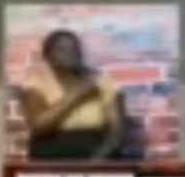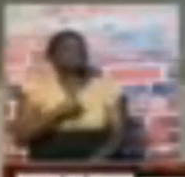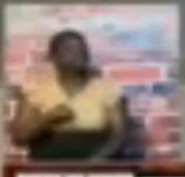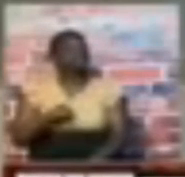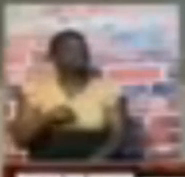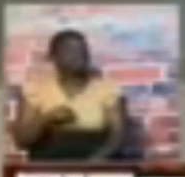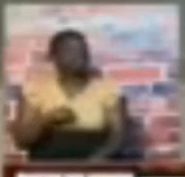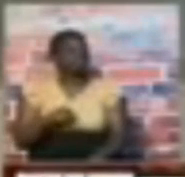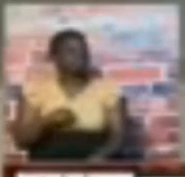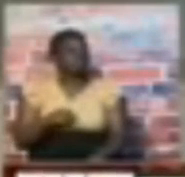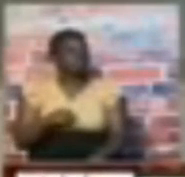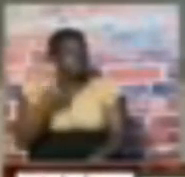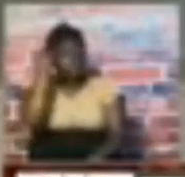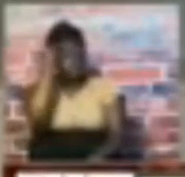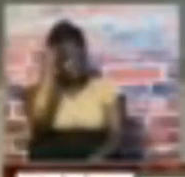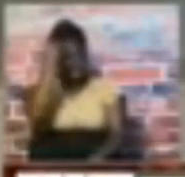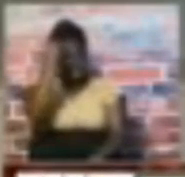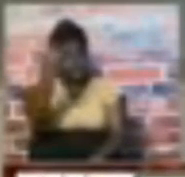the idea